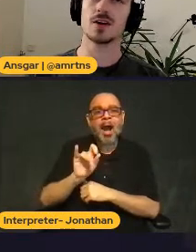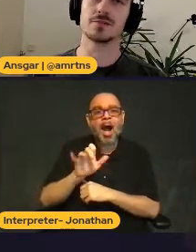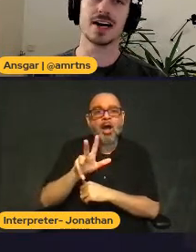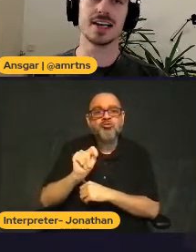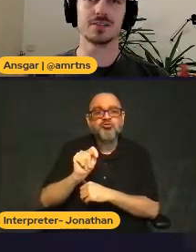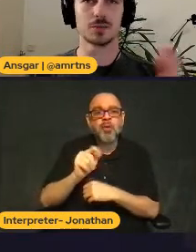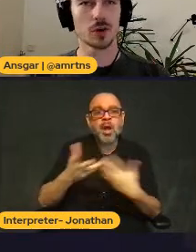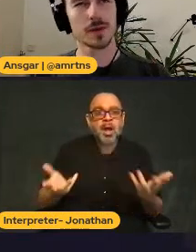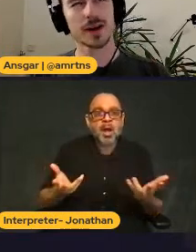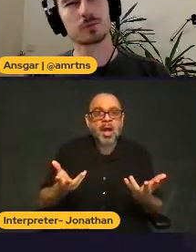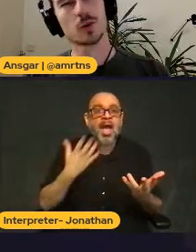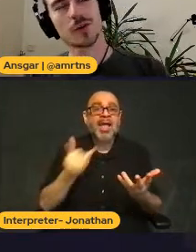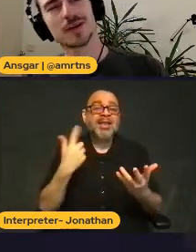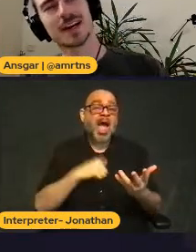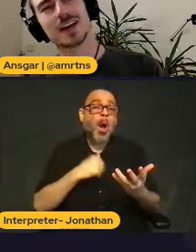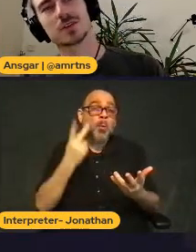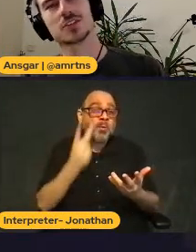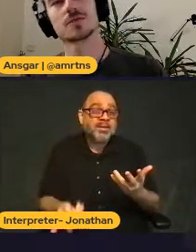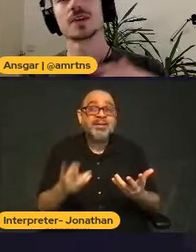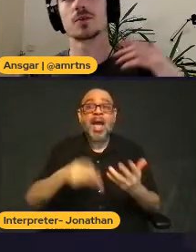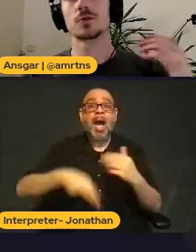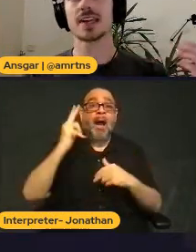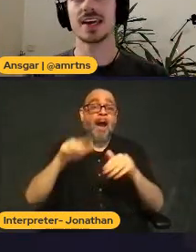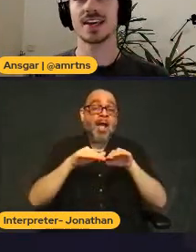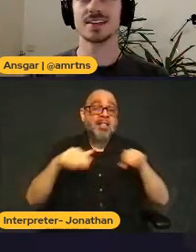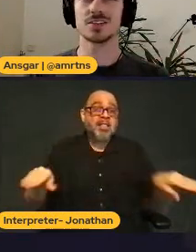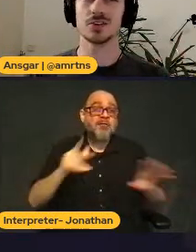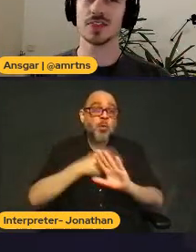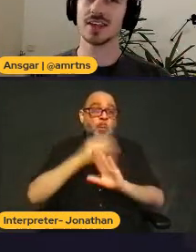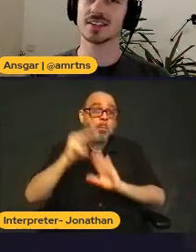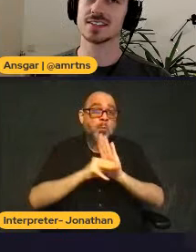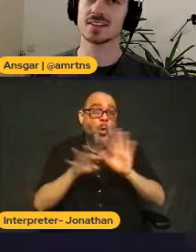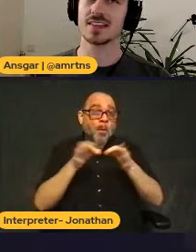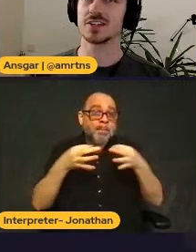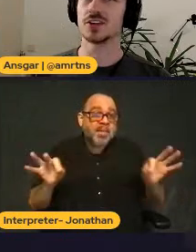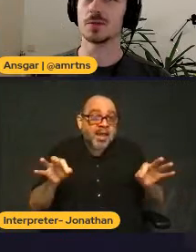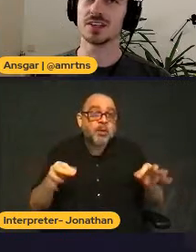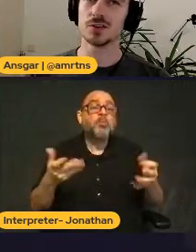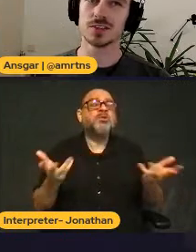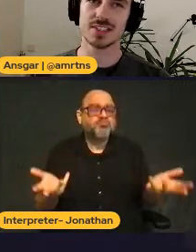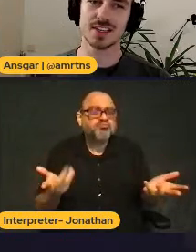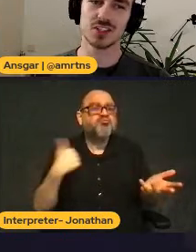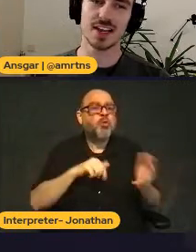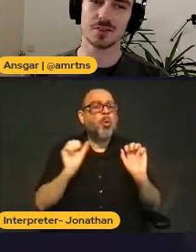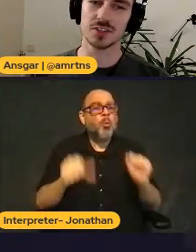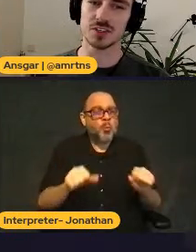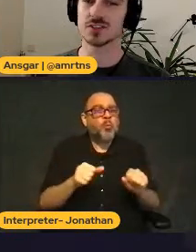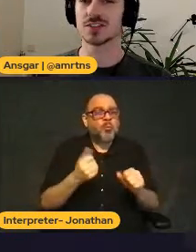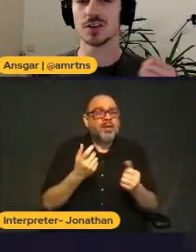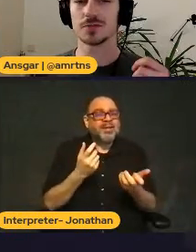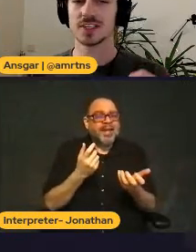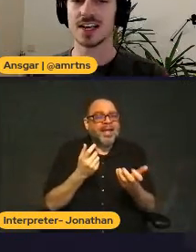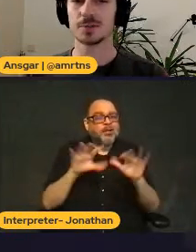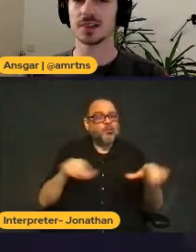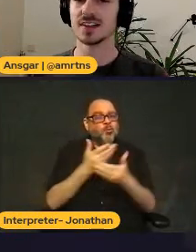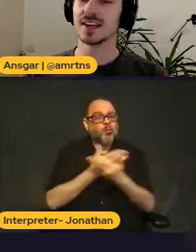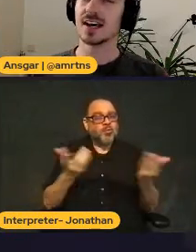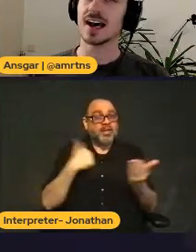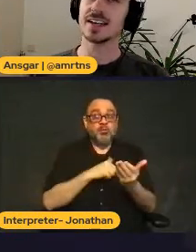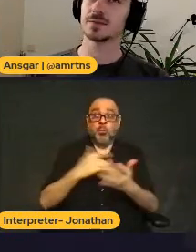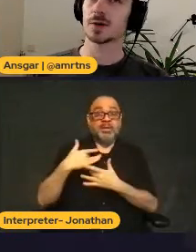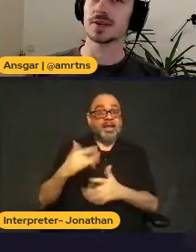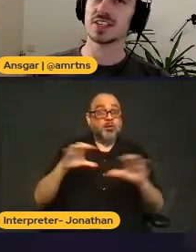have the power of a high-level programming language, we can do things that you normally do in such languages. So for